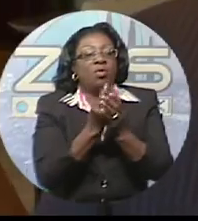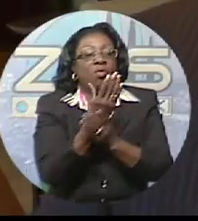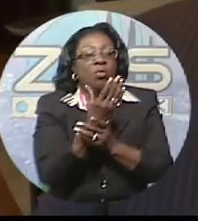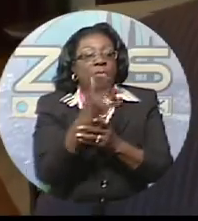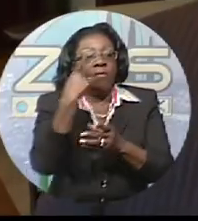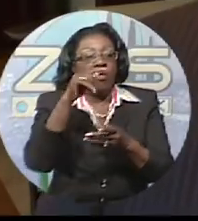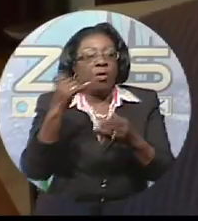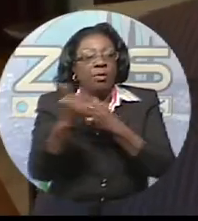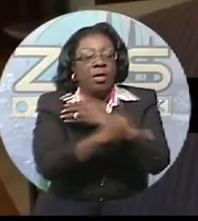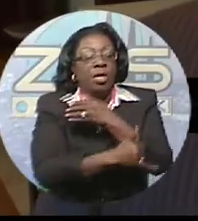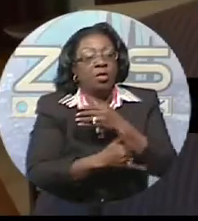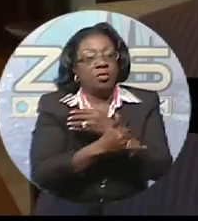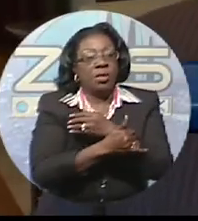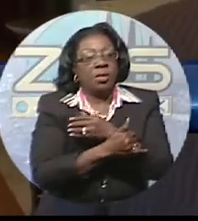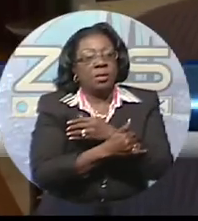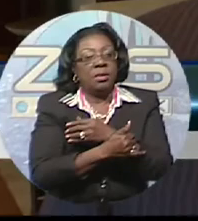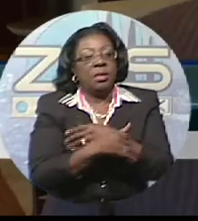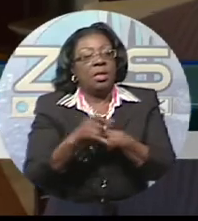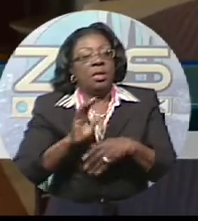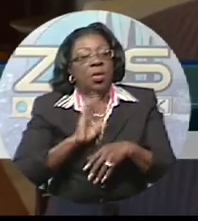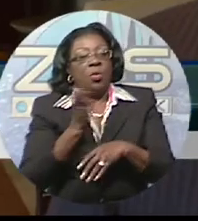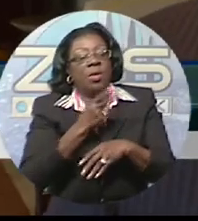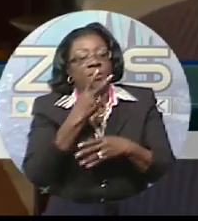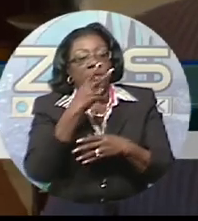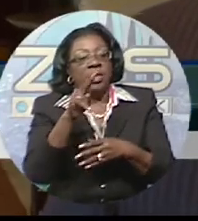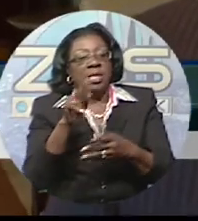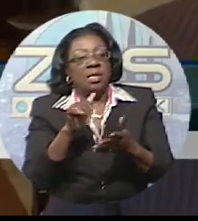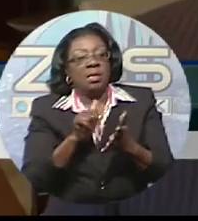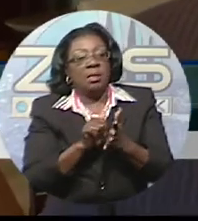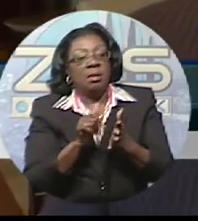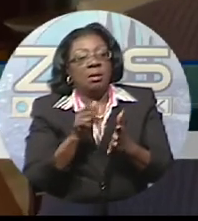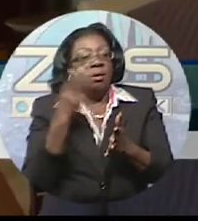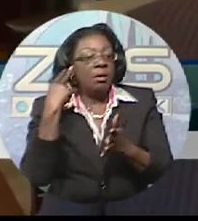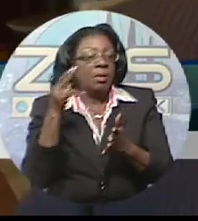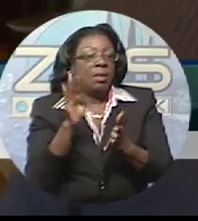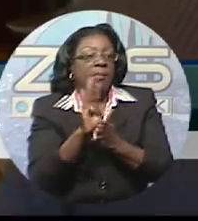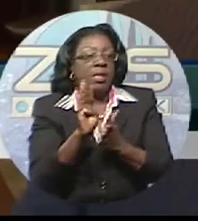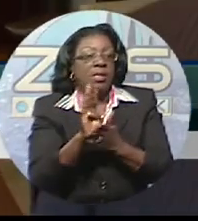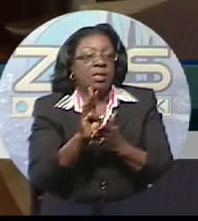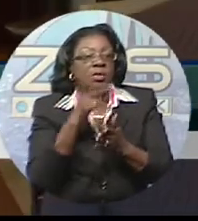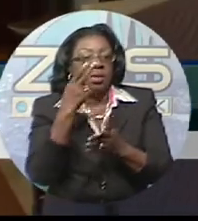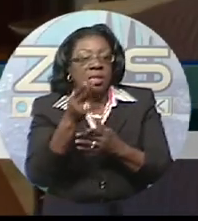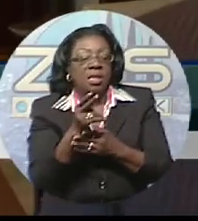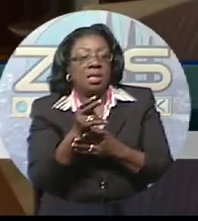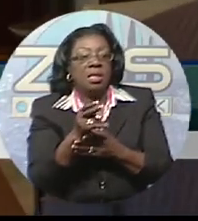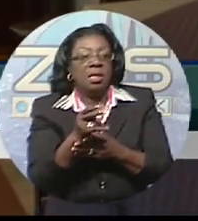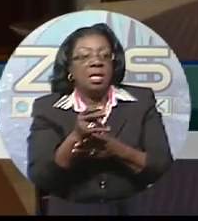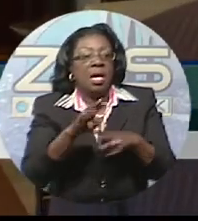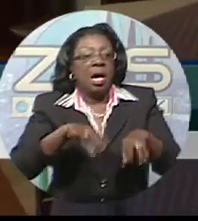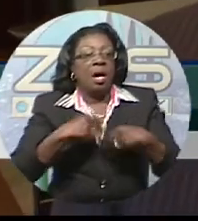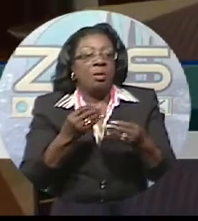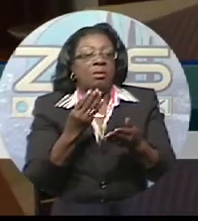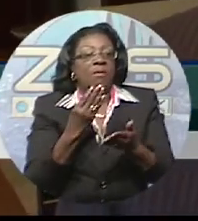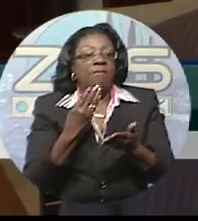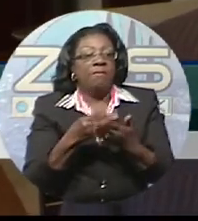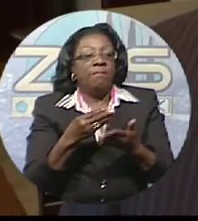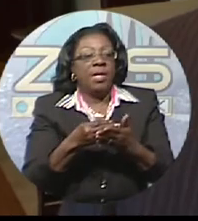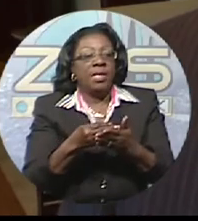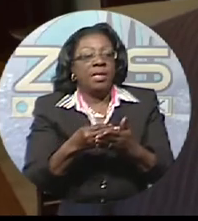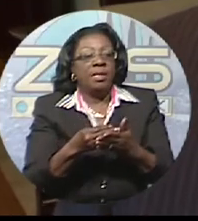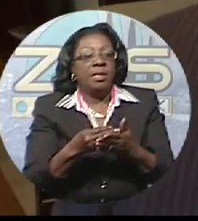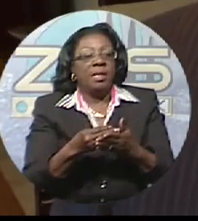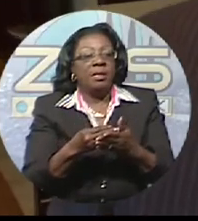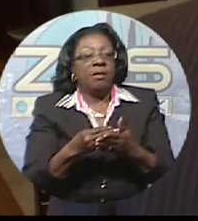are interested in seeing the budget itself when it's presented later in the year to see, you know, how the funds that have been allocated are